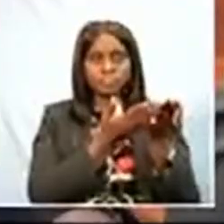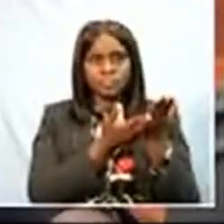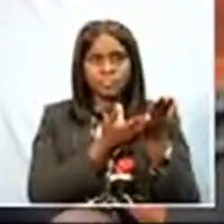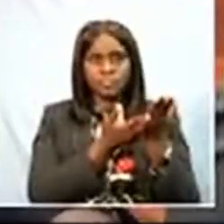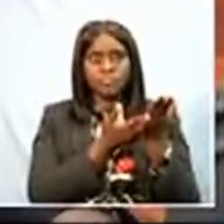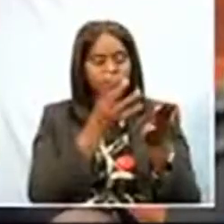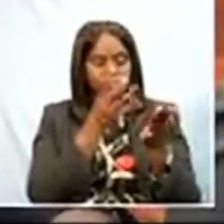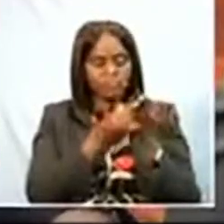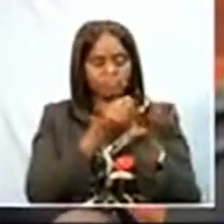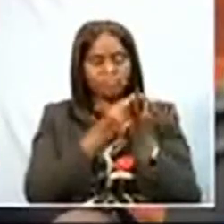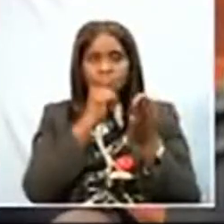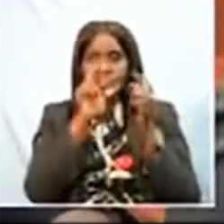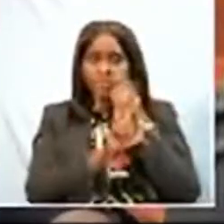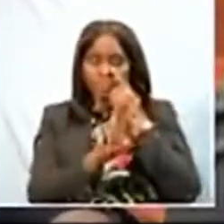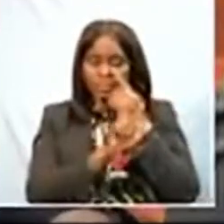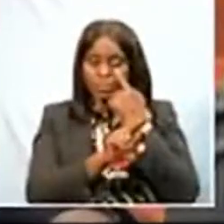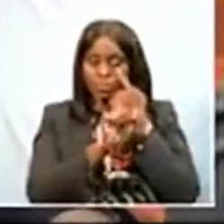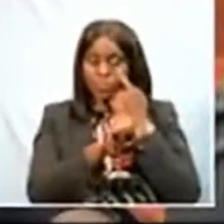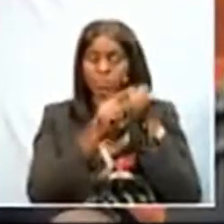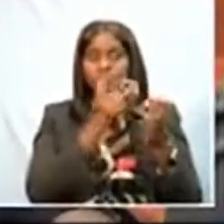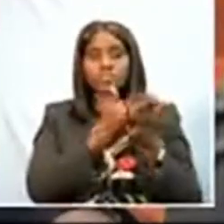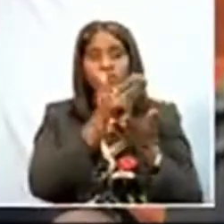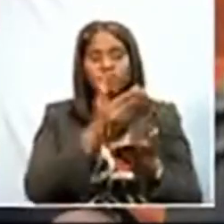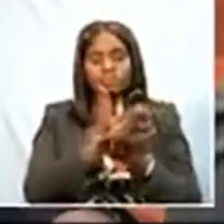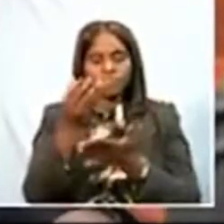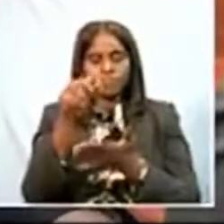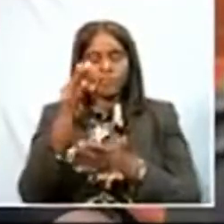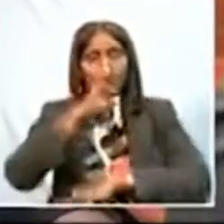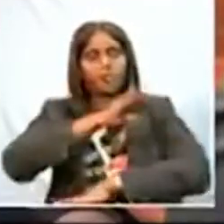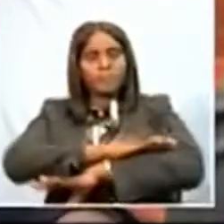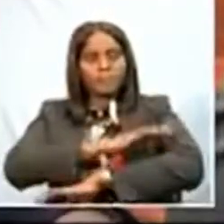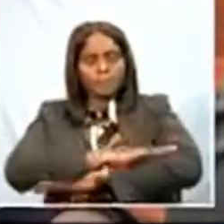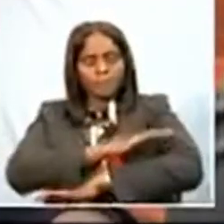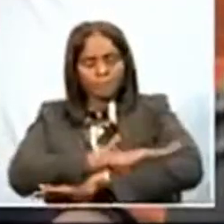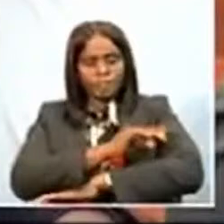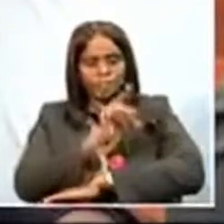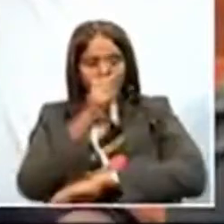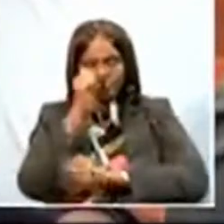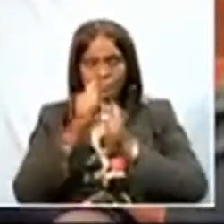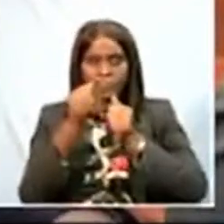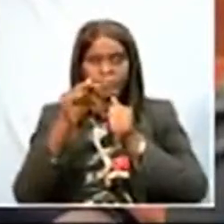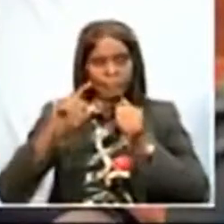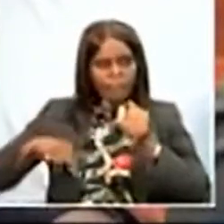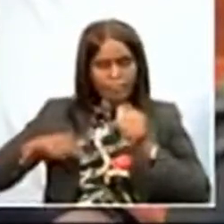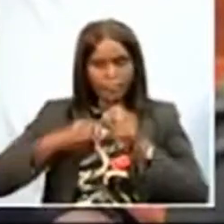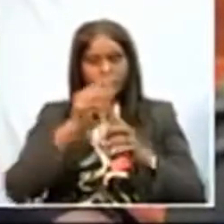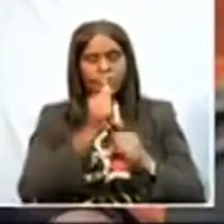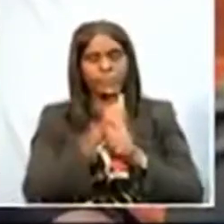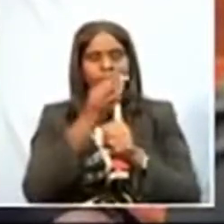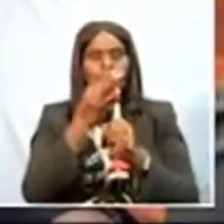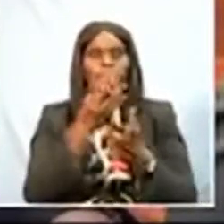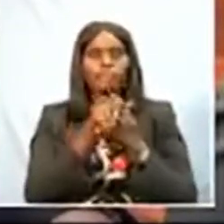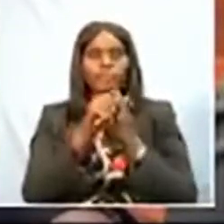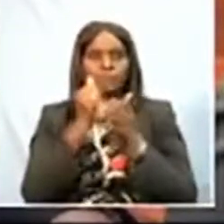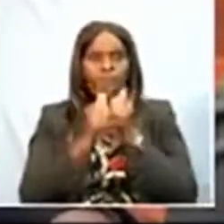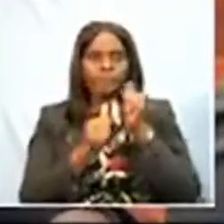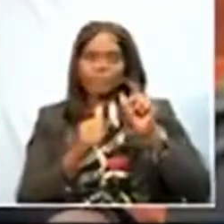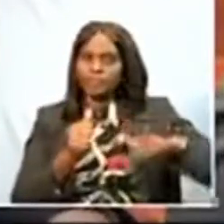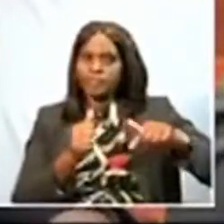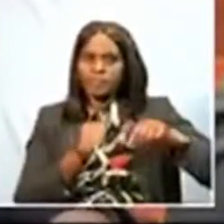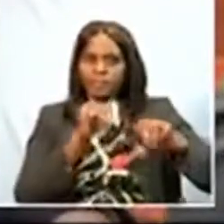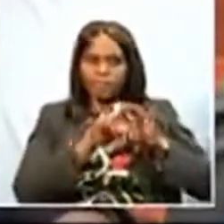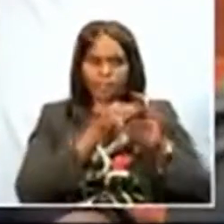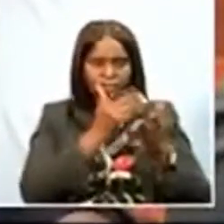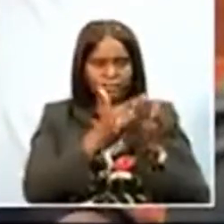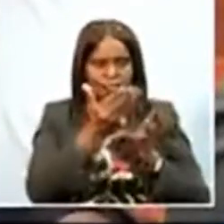the unspent funds on procurement of desks was due to late receipt of funds, which delayed in the